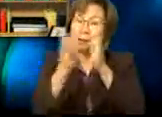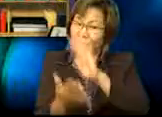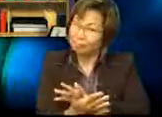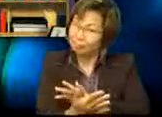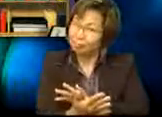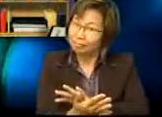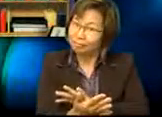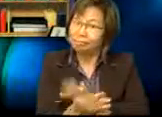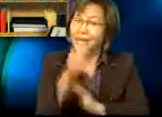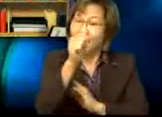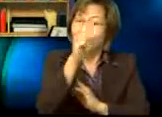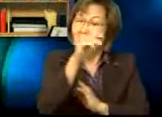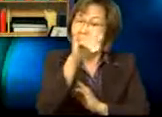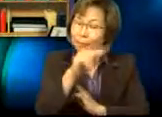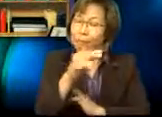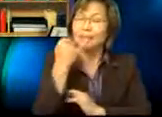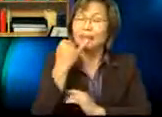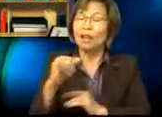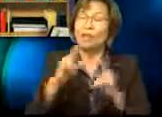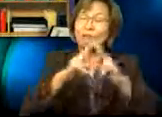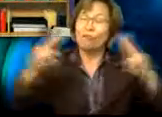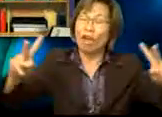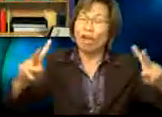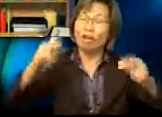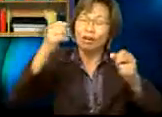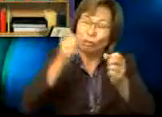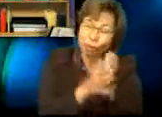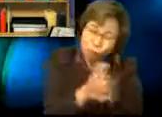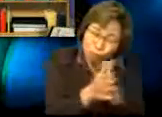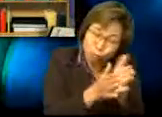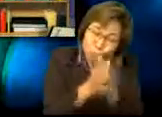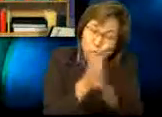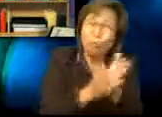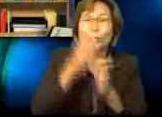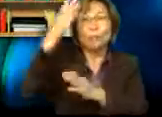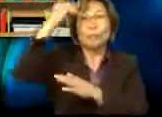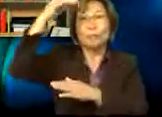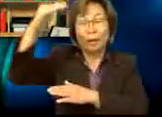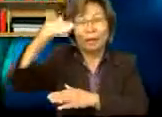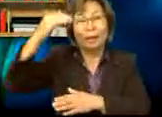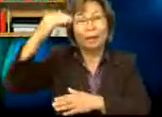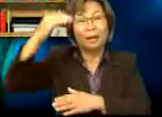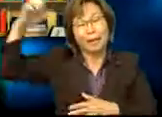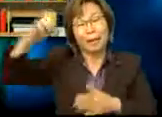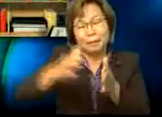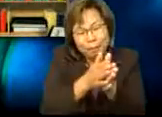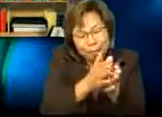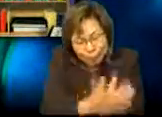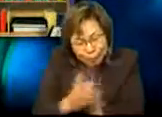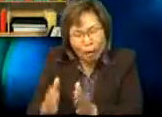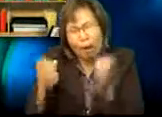Amin is a very hardworking man. He prepares a lot of